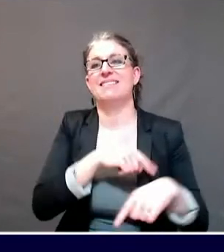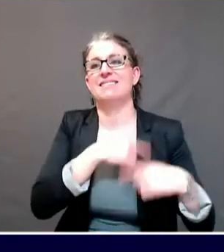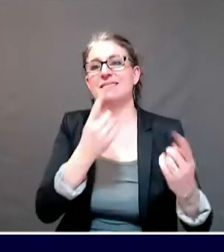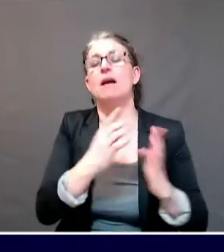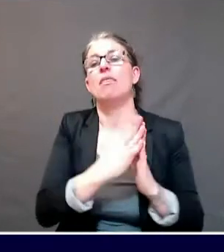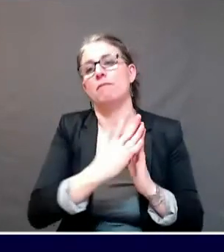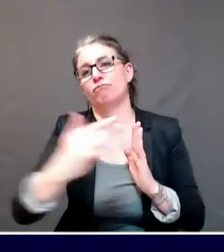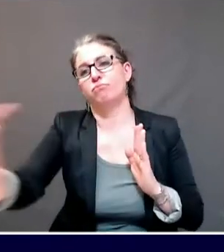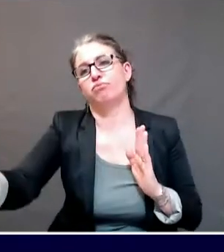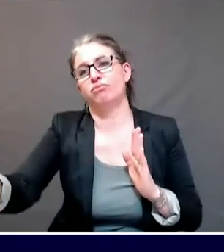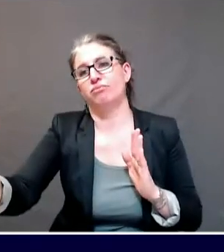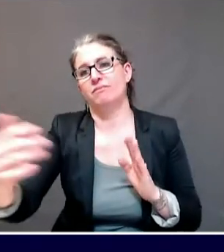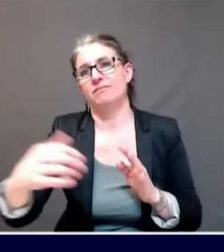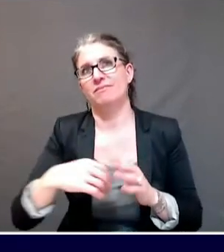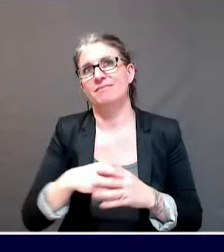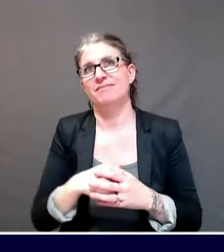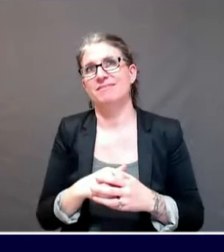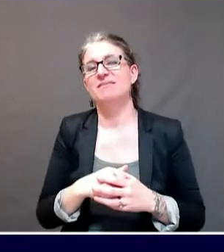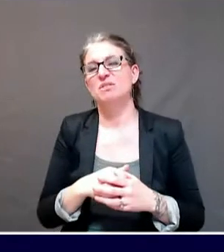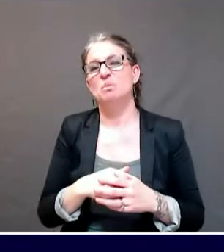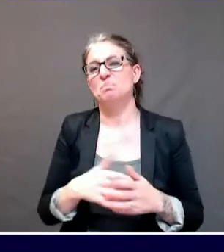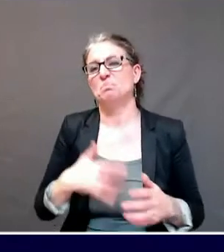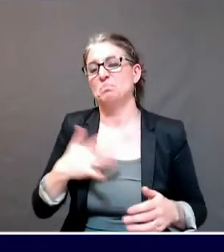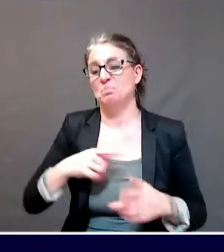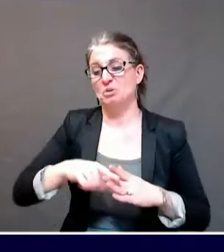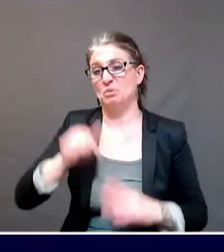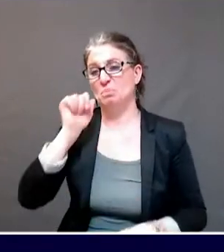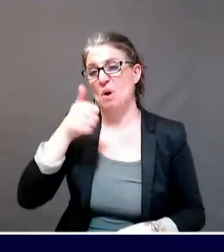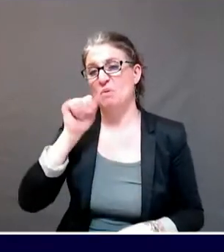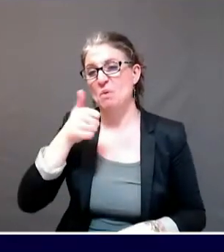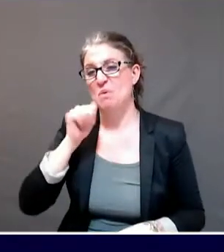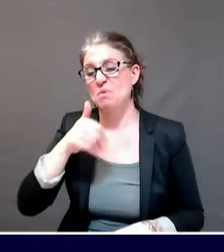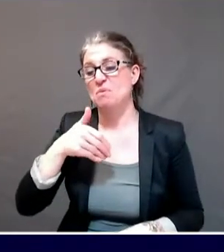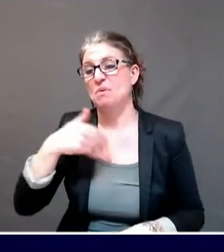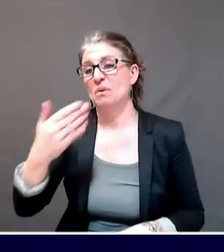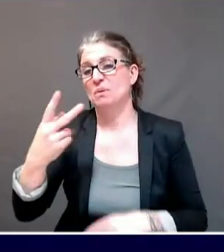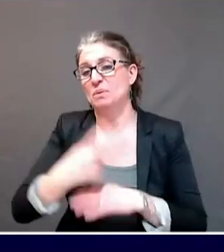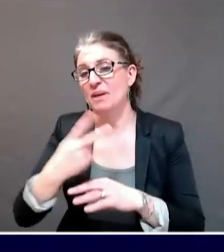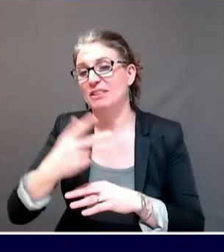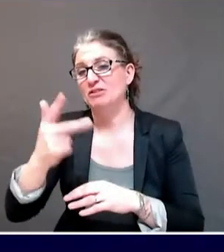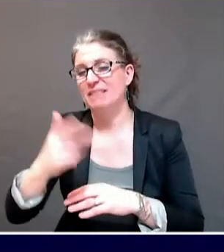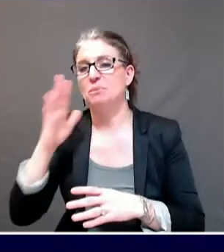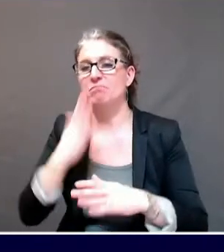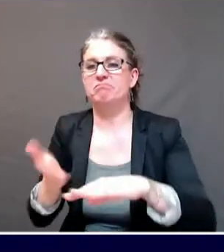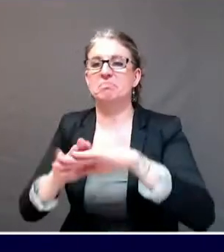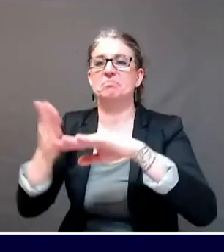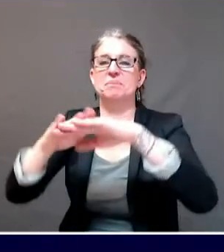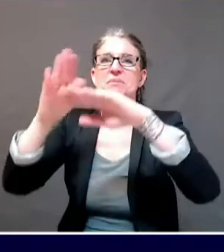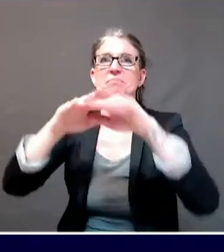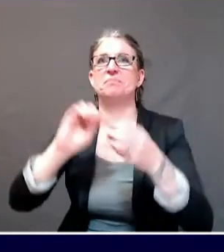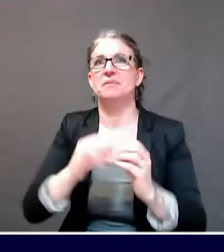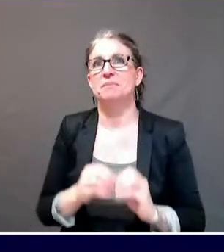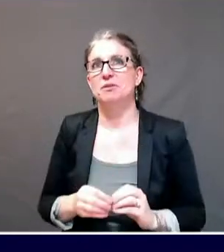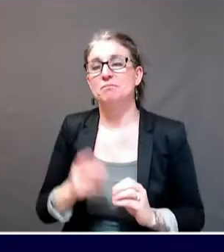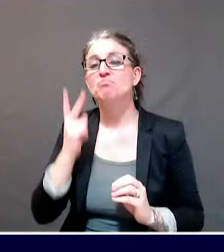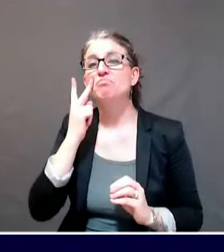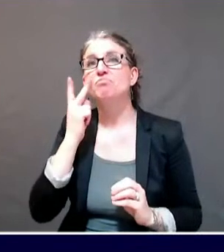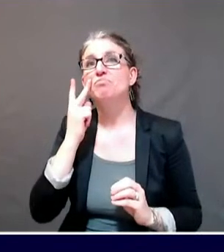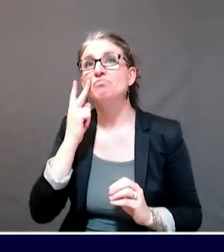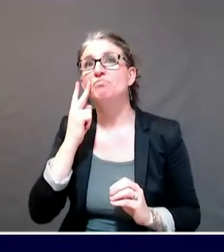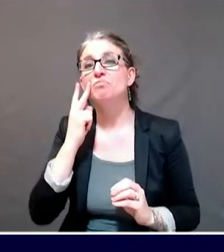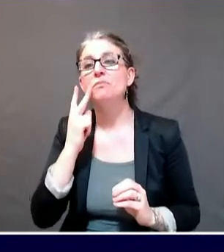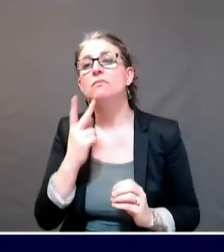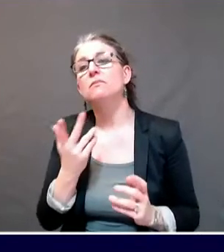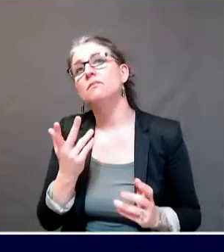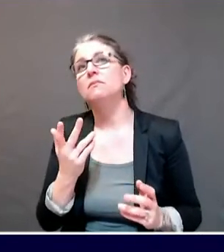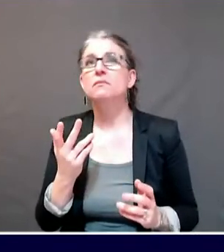and what the data show before we go, before I sort of get a sense of what's happening. Similarly, with respect to the